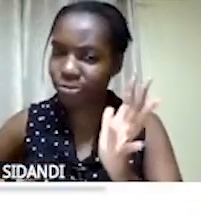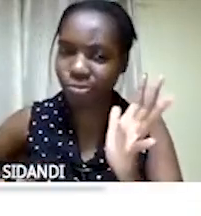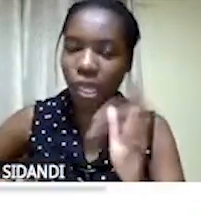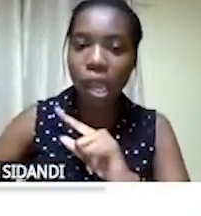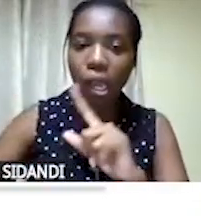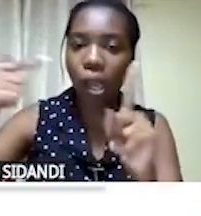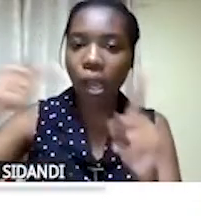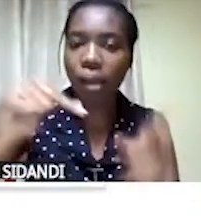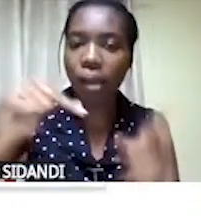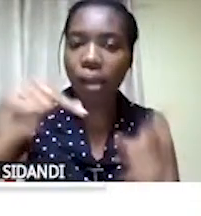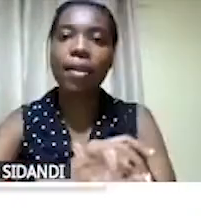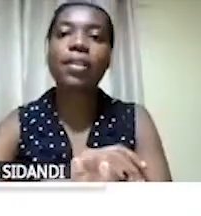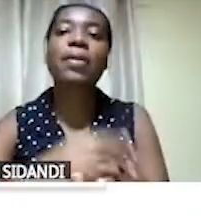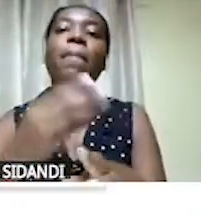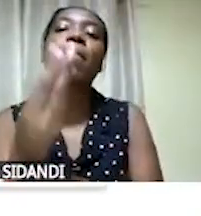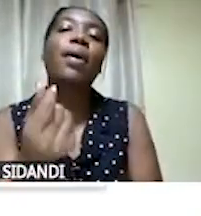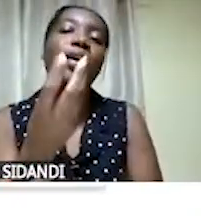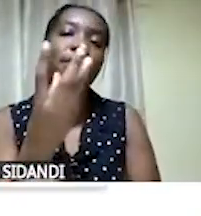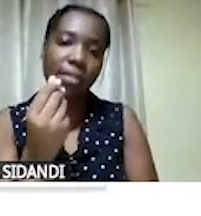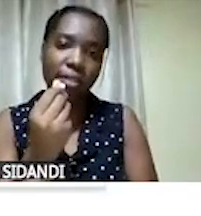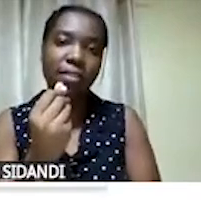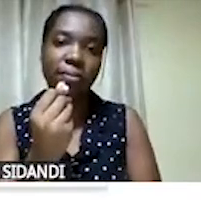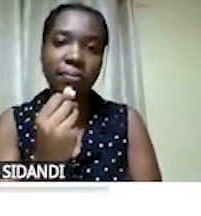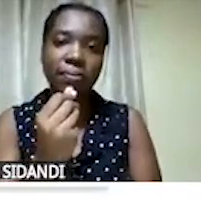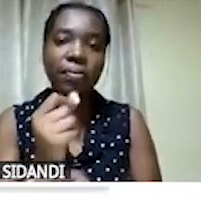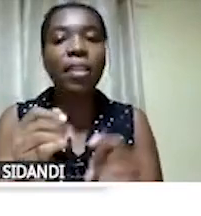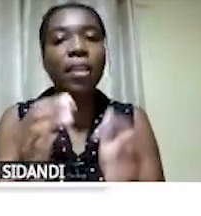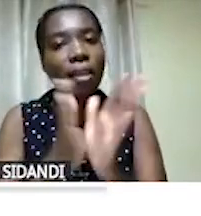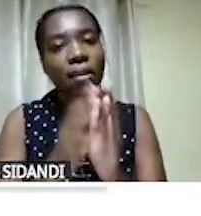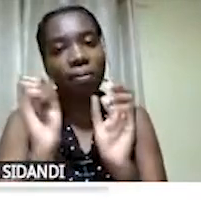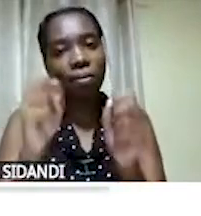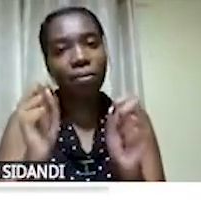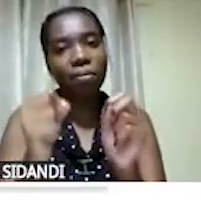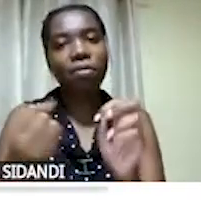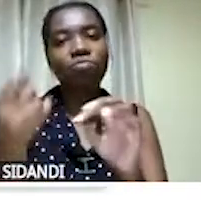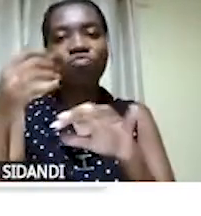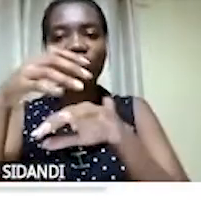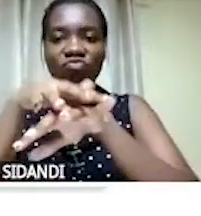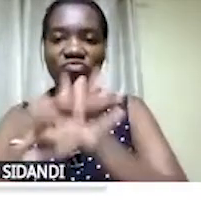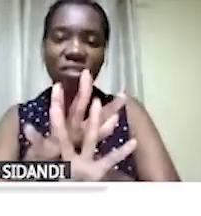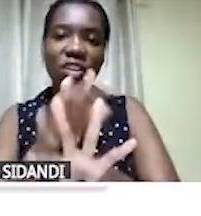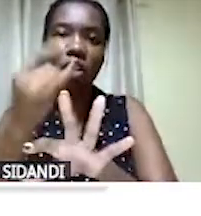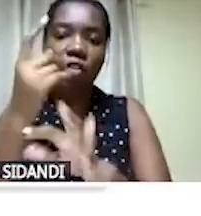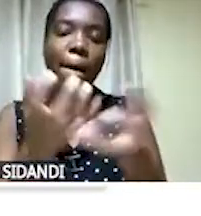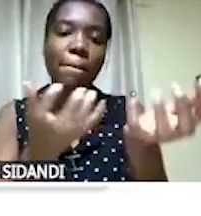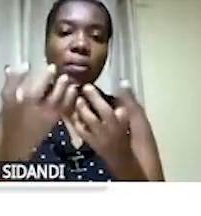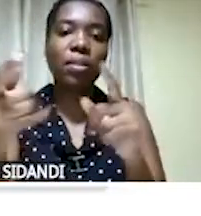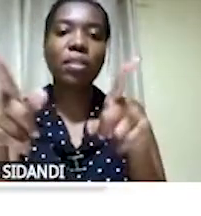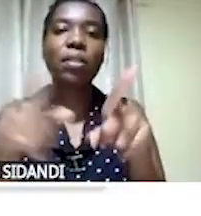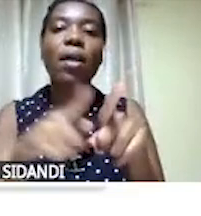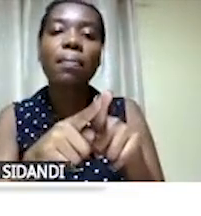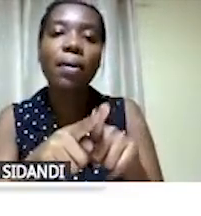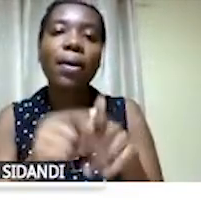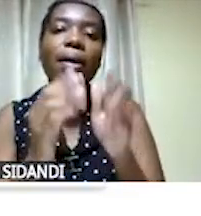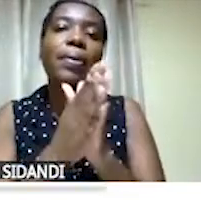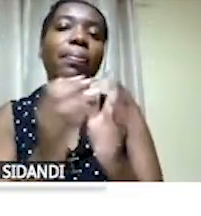to get your money. They were able to integrate it into the businesses as well, making it